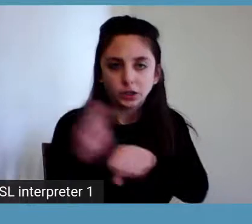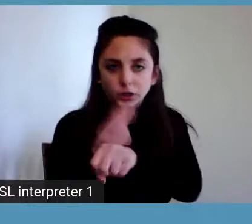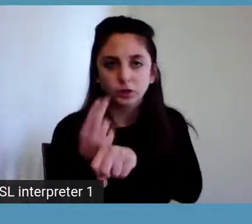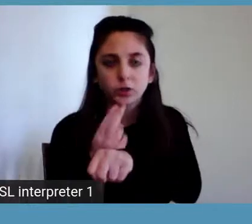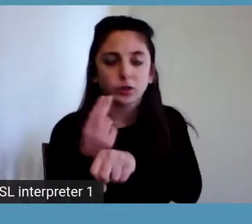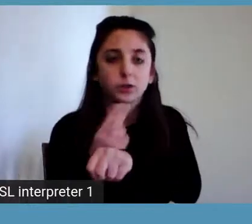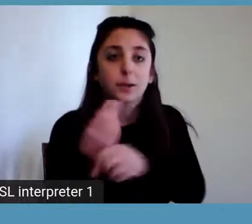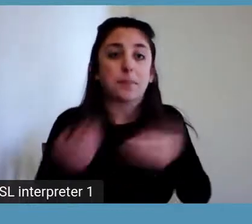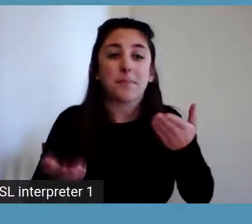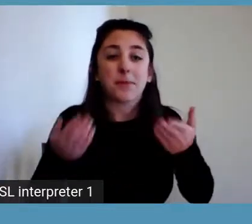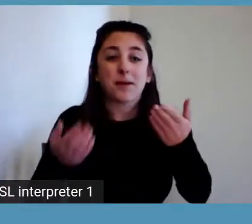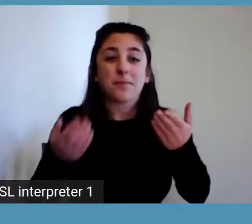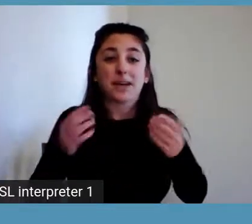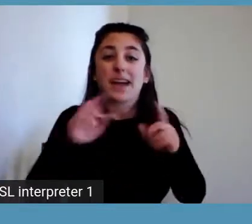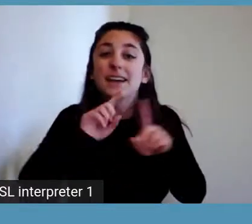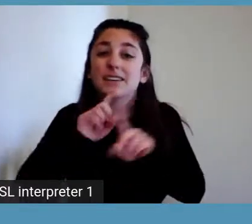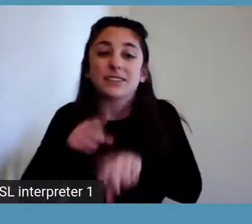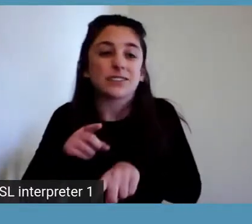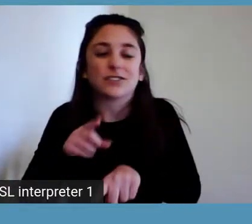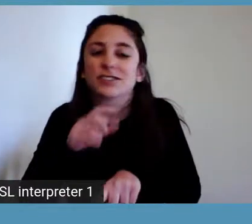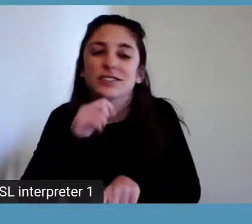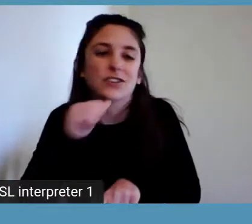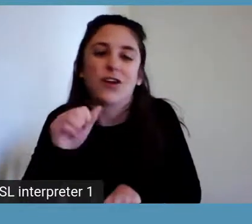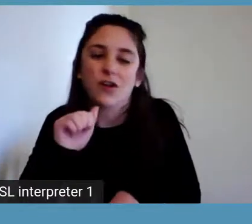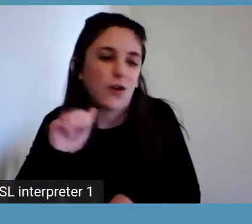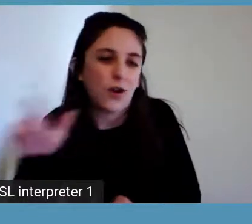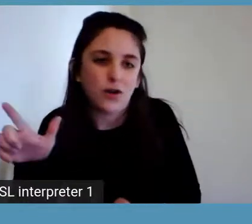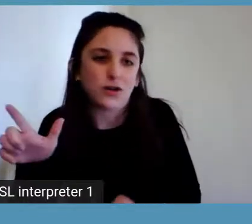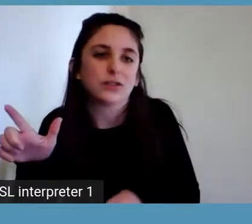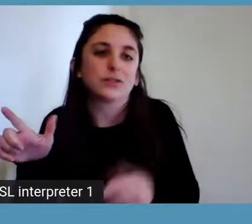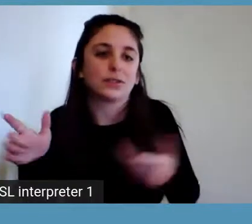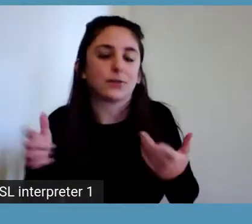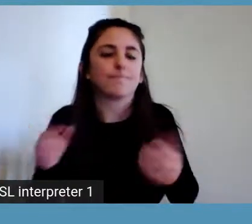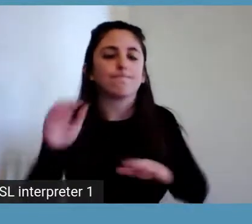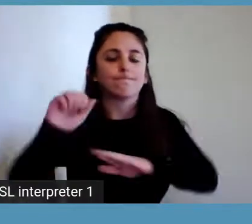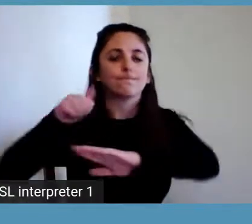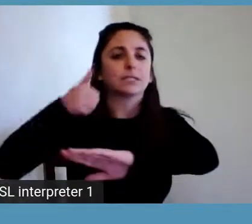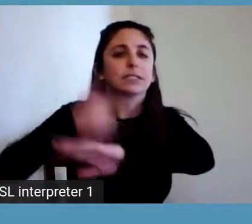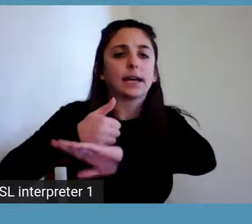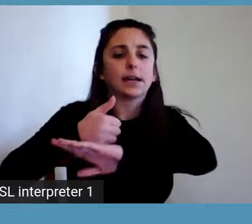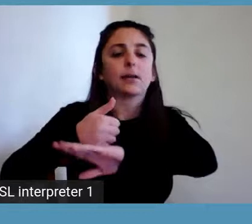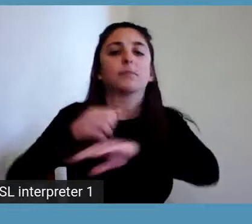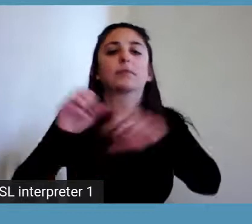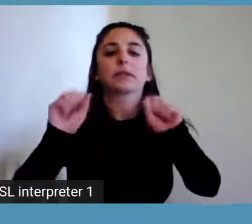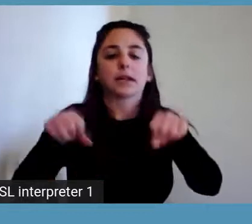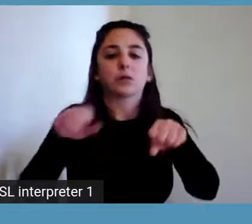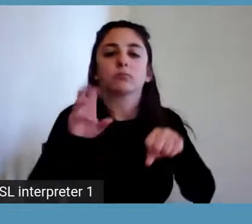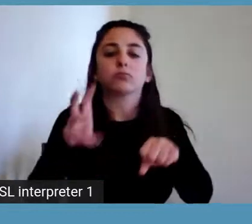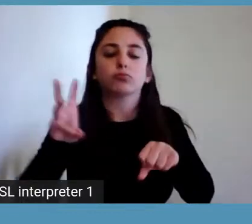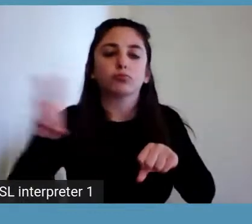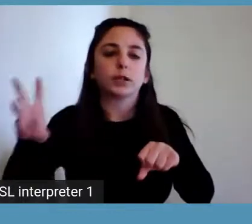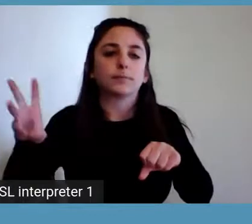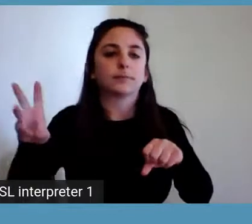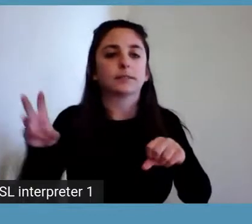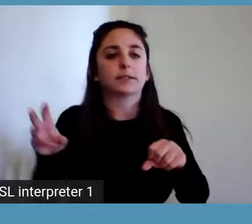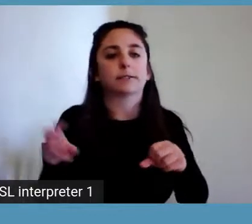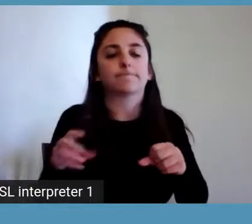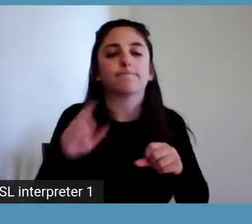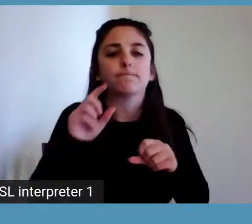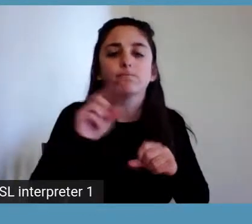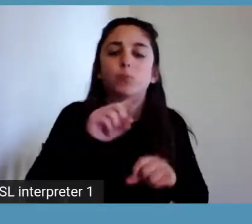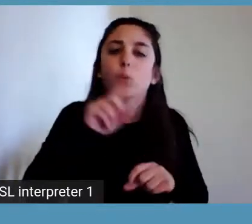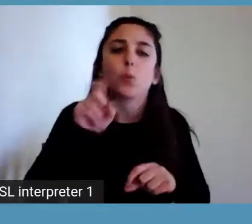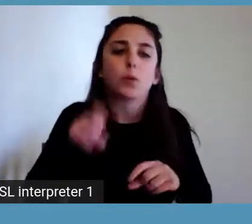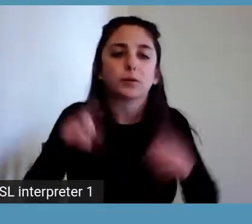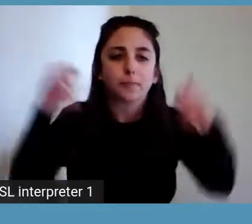live session. For this reason, we've set up an online community forum for raising questions, posing answers, and connecting with your